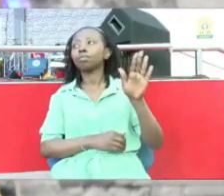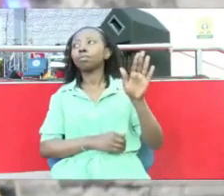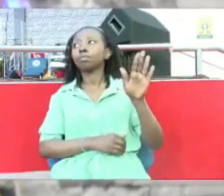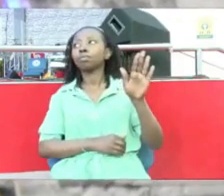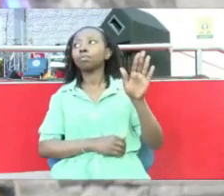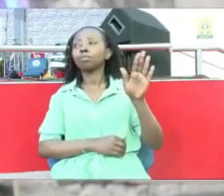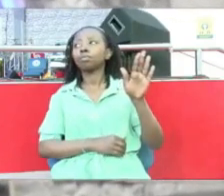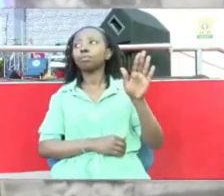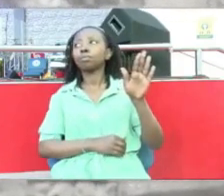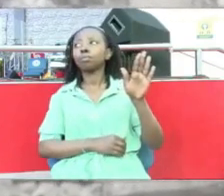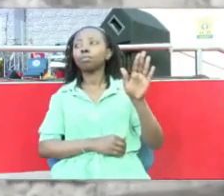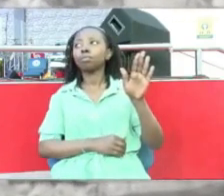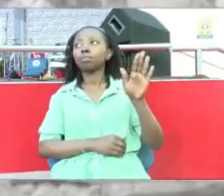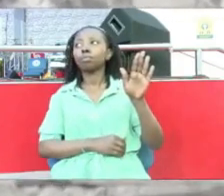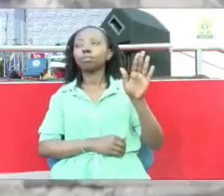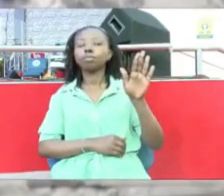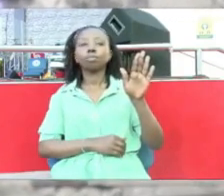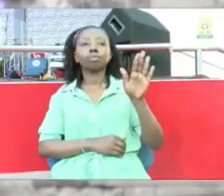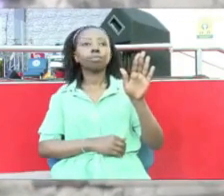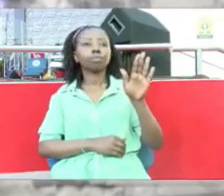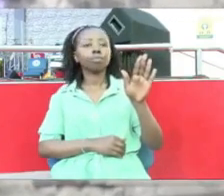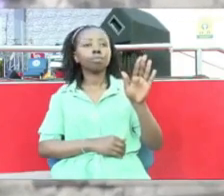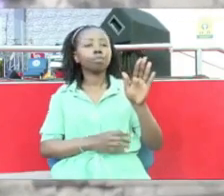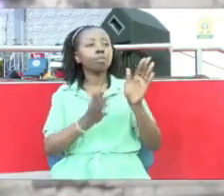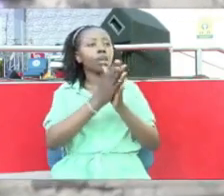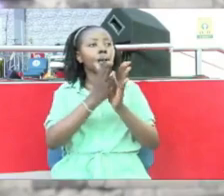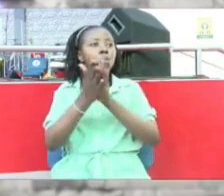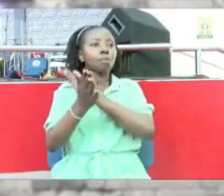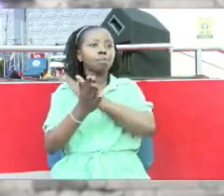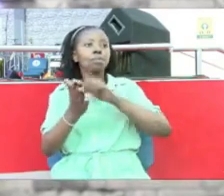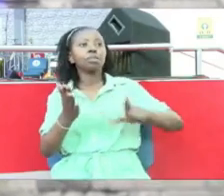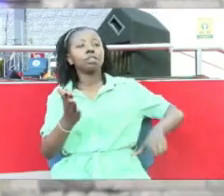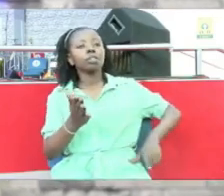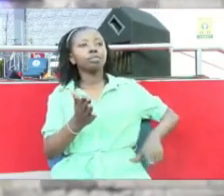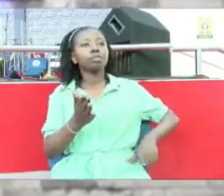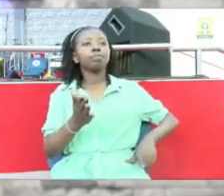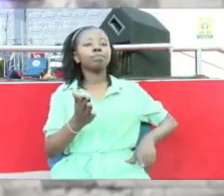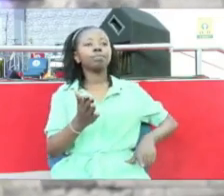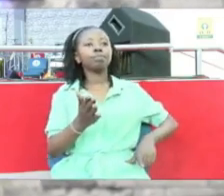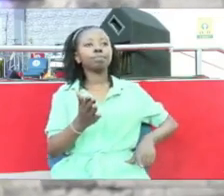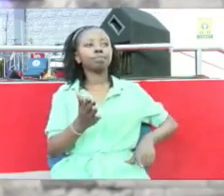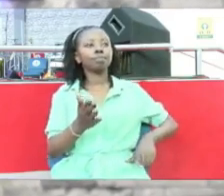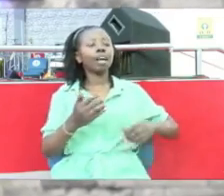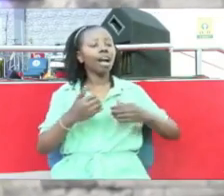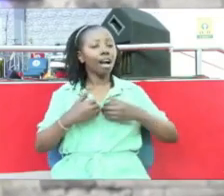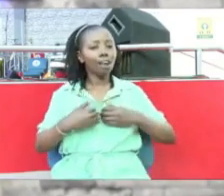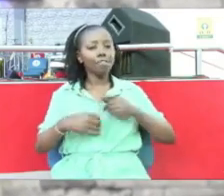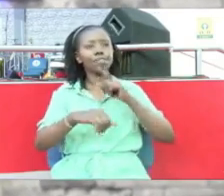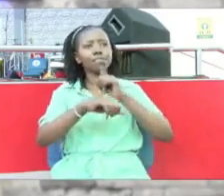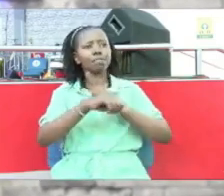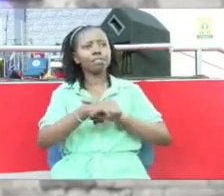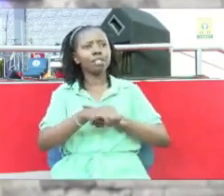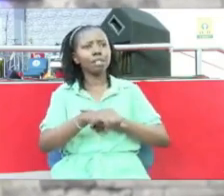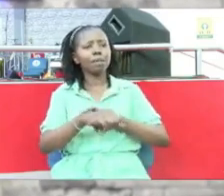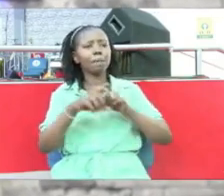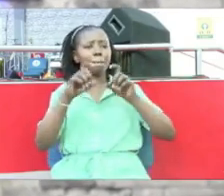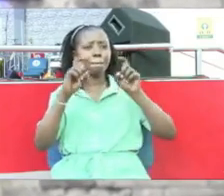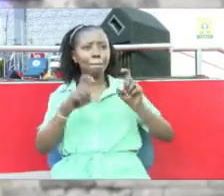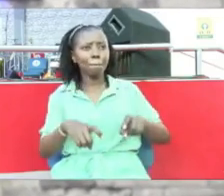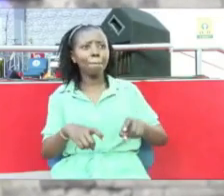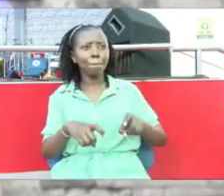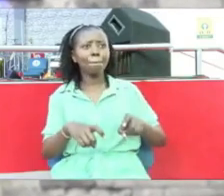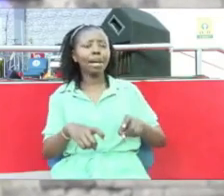anasema kuhusu vile unalea watoto wako. Praise the name of the Lord. There are times when we need the